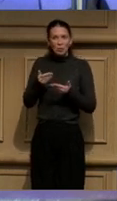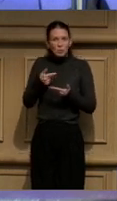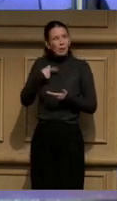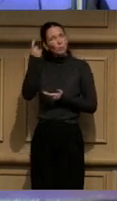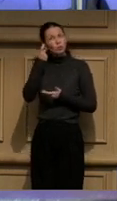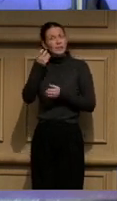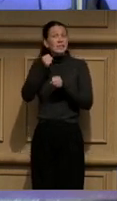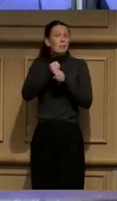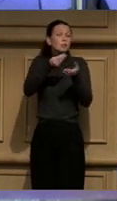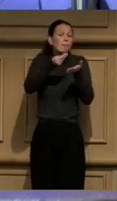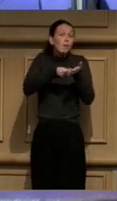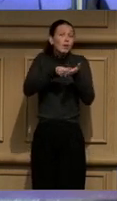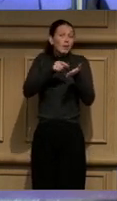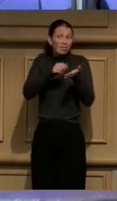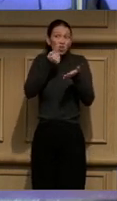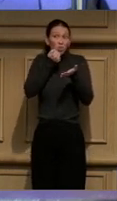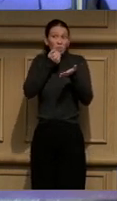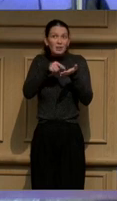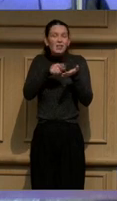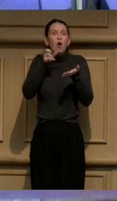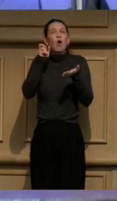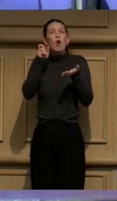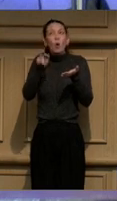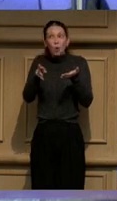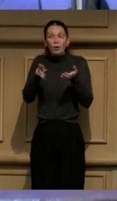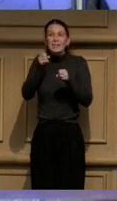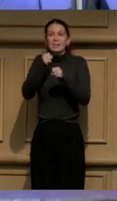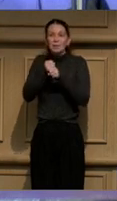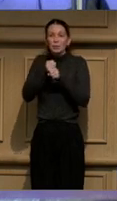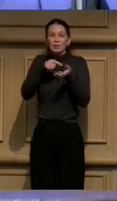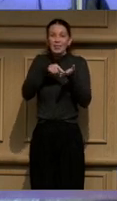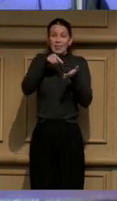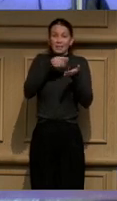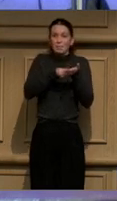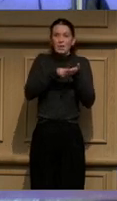of numbers, or is it in terms of, like, space, what that can buy you?